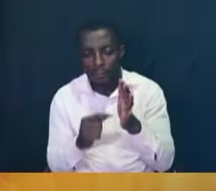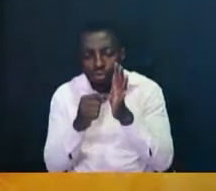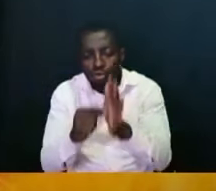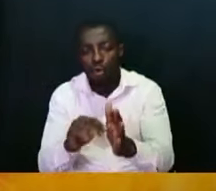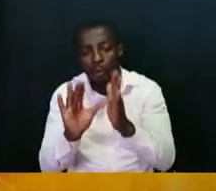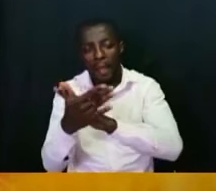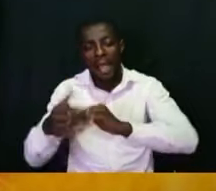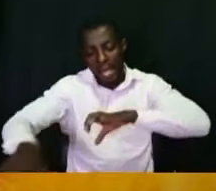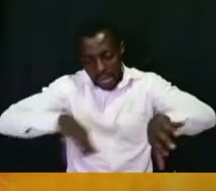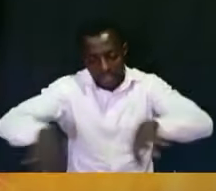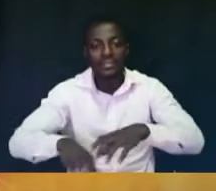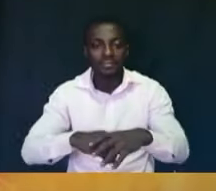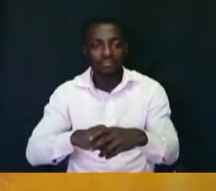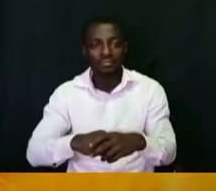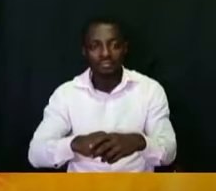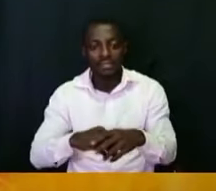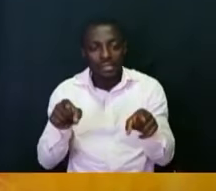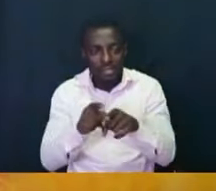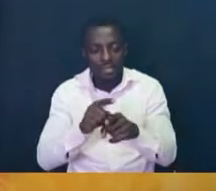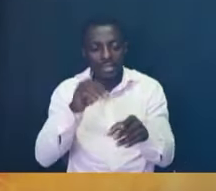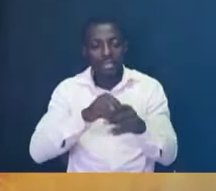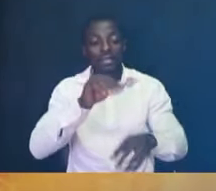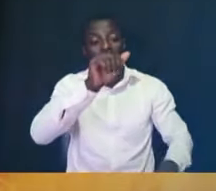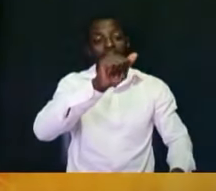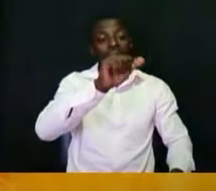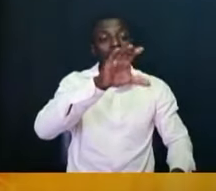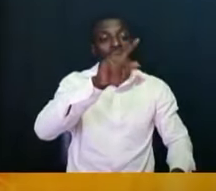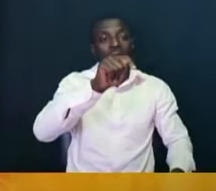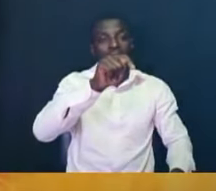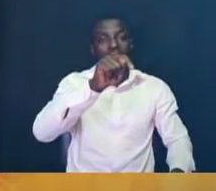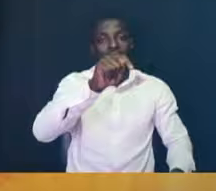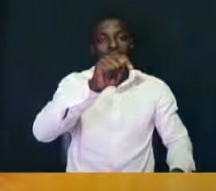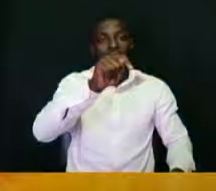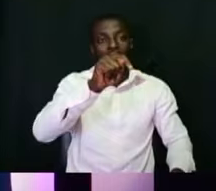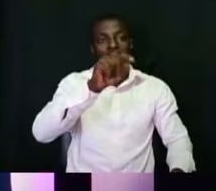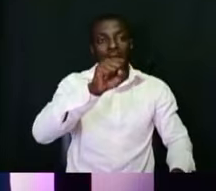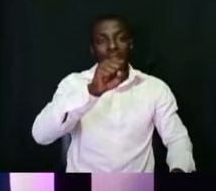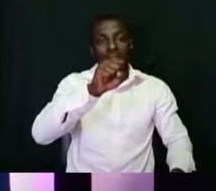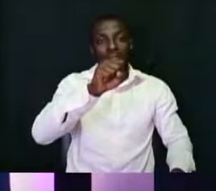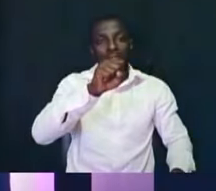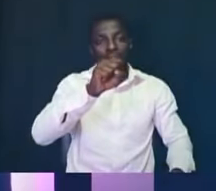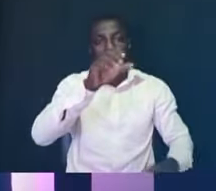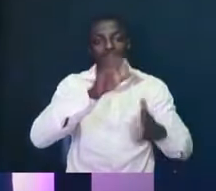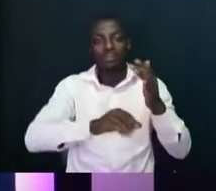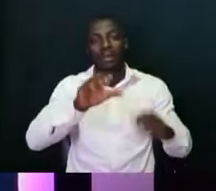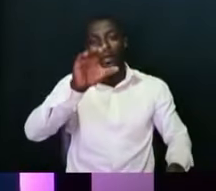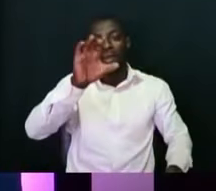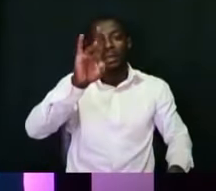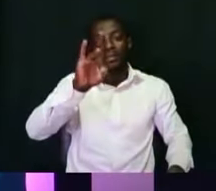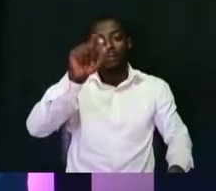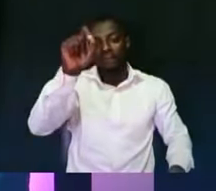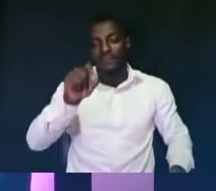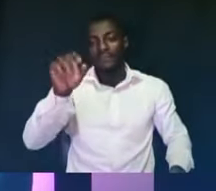yeso a dear dance. In the book of Acts, chapter 8, from verse